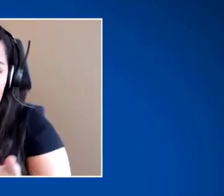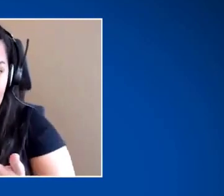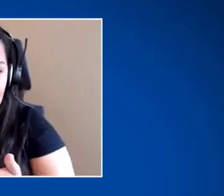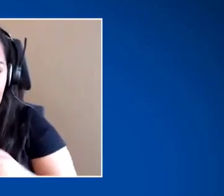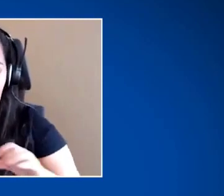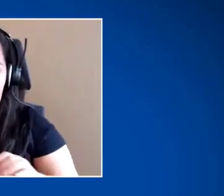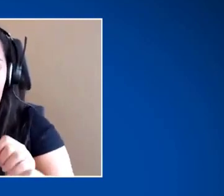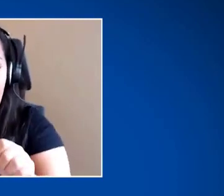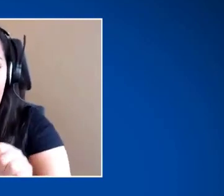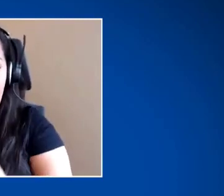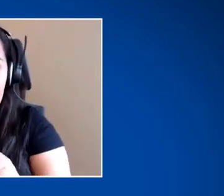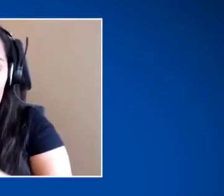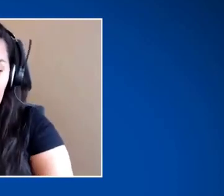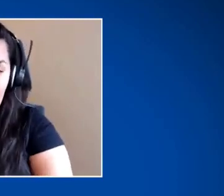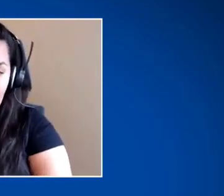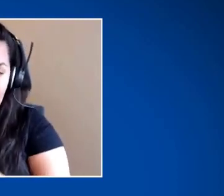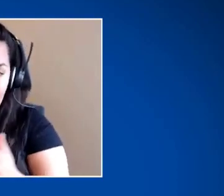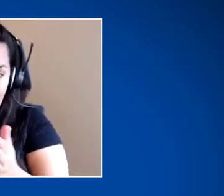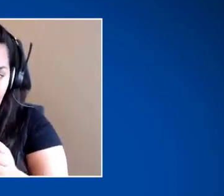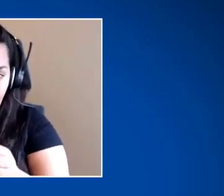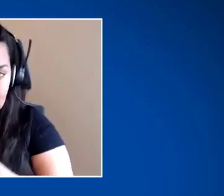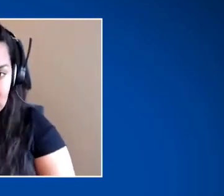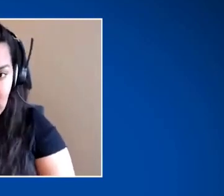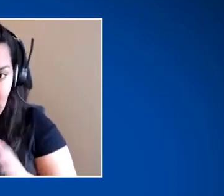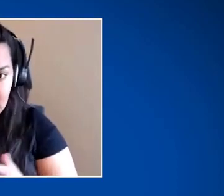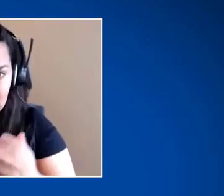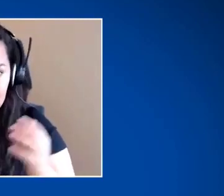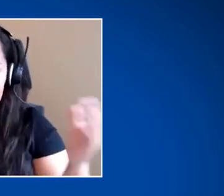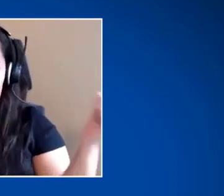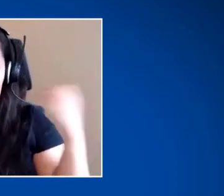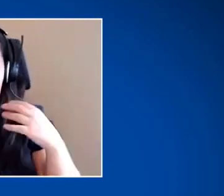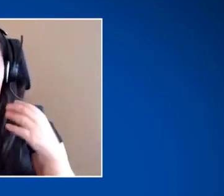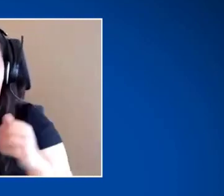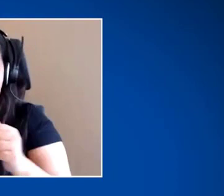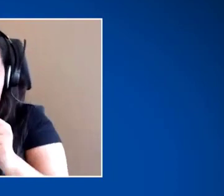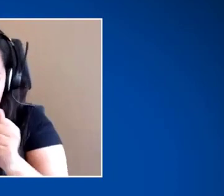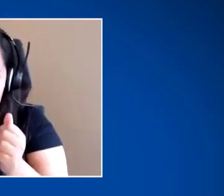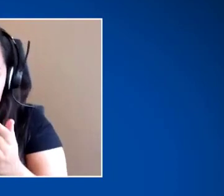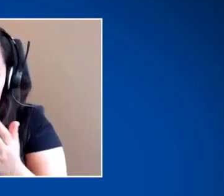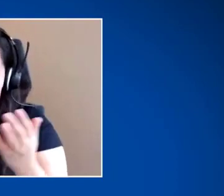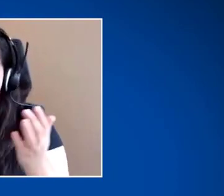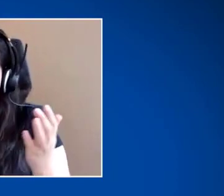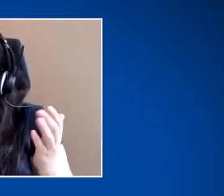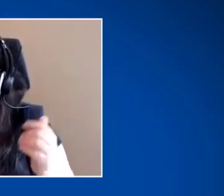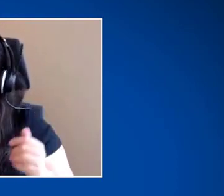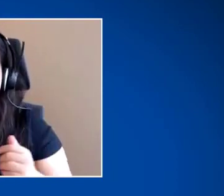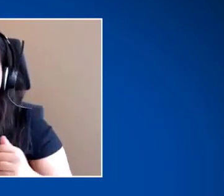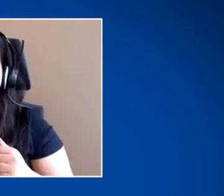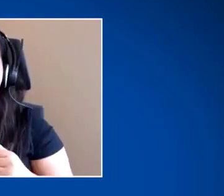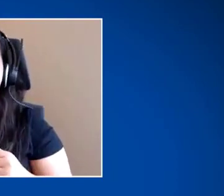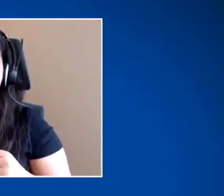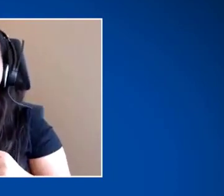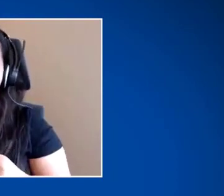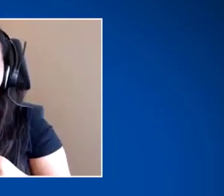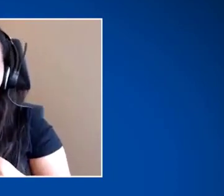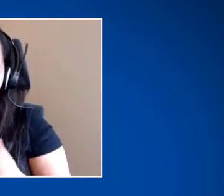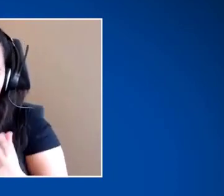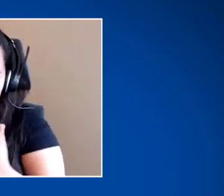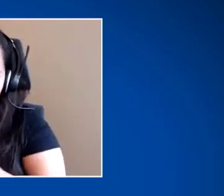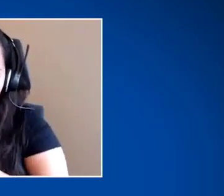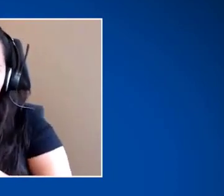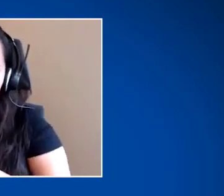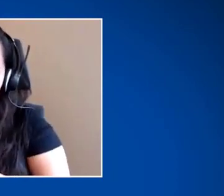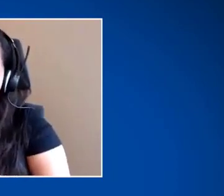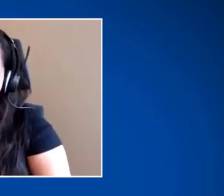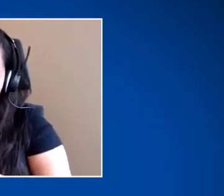about 80,000 applications, and every single one of them undergoes some form of rigorous peer review. And